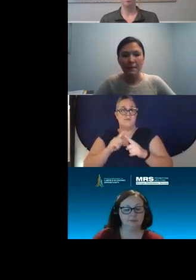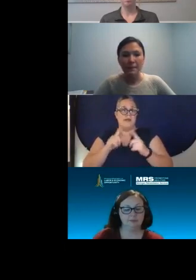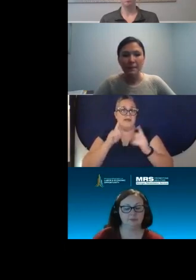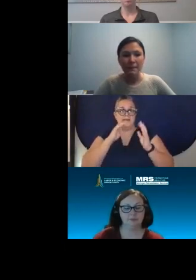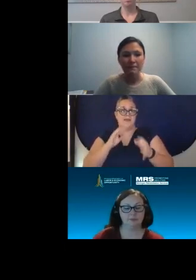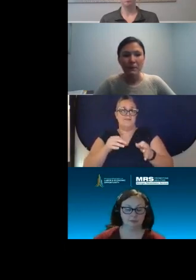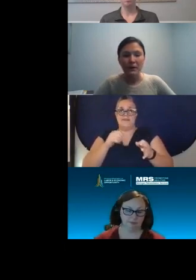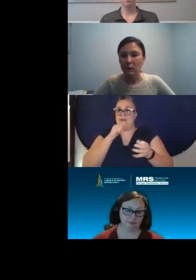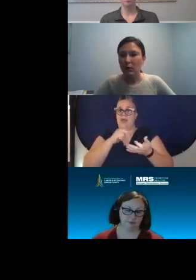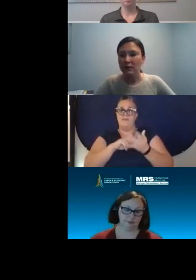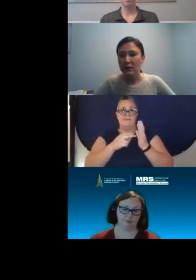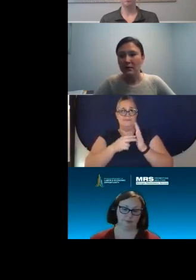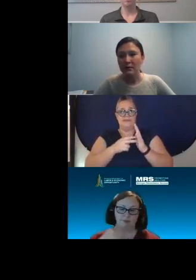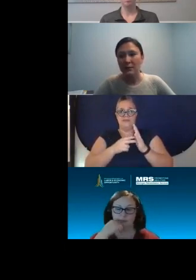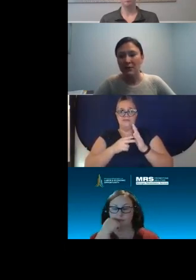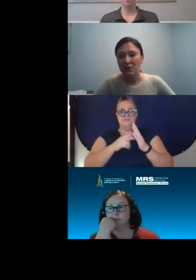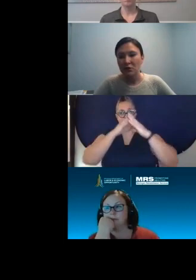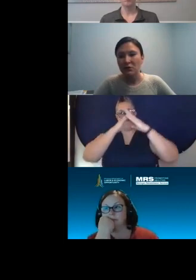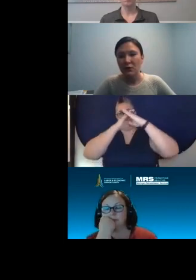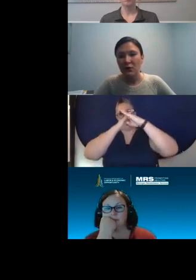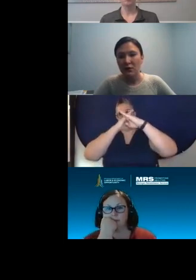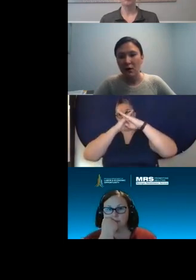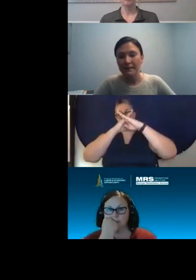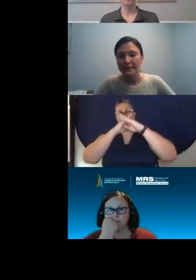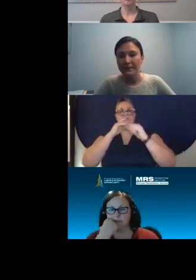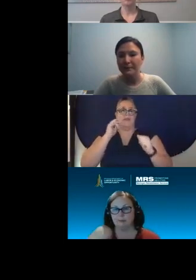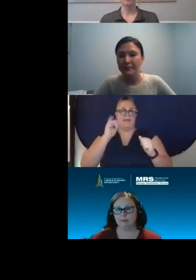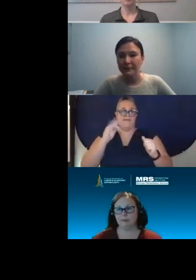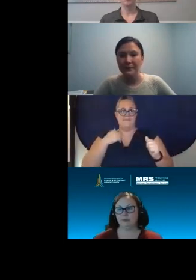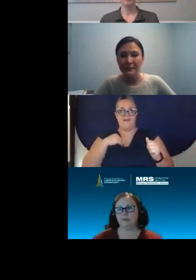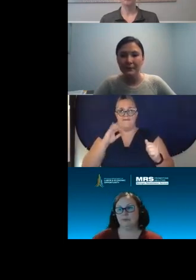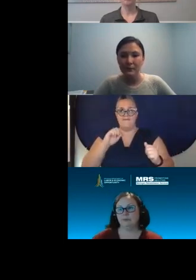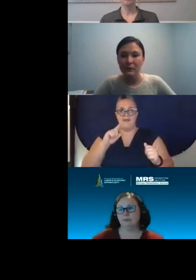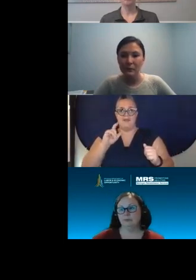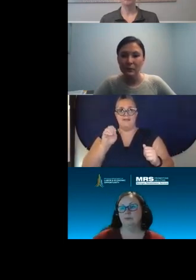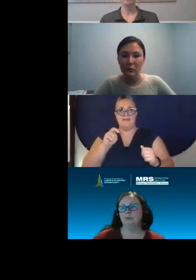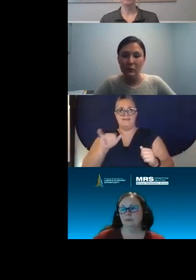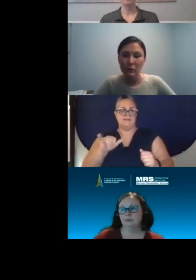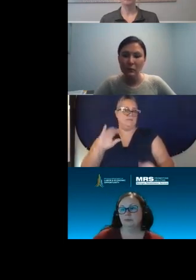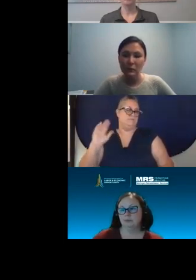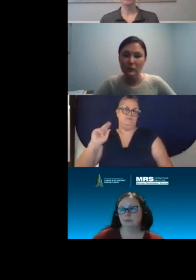a one and done type of situation for us at all.